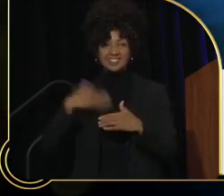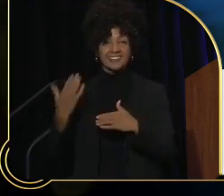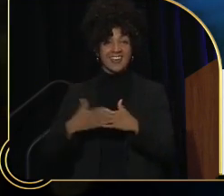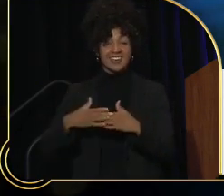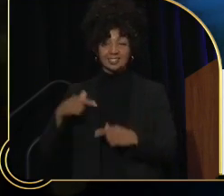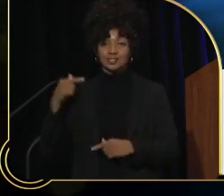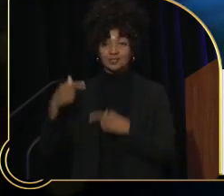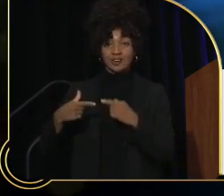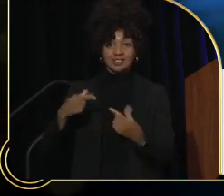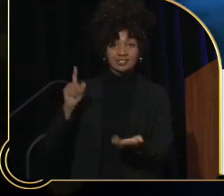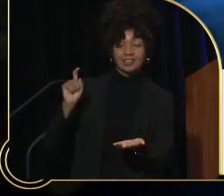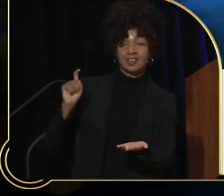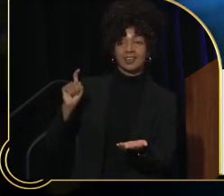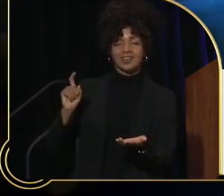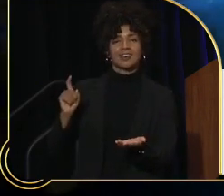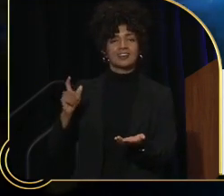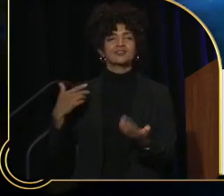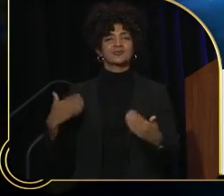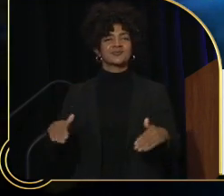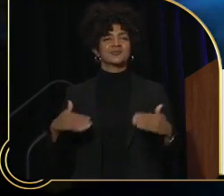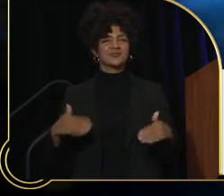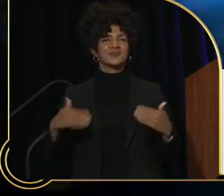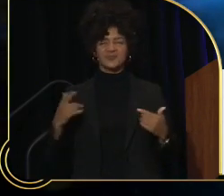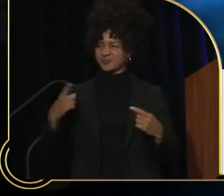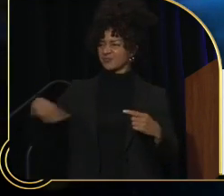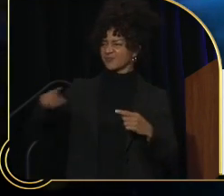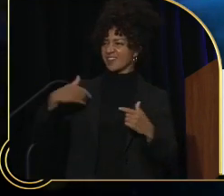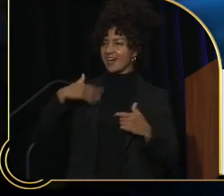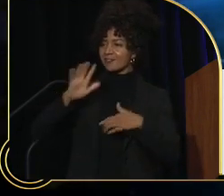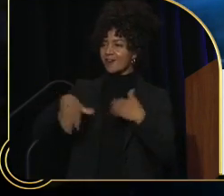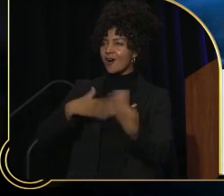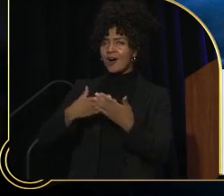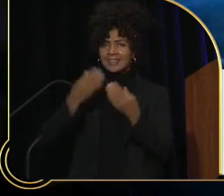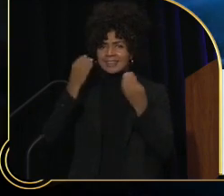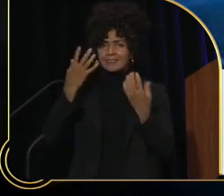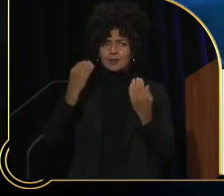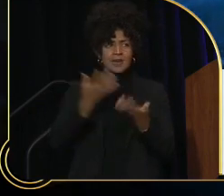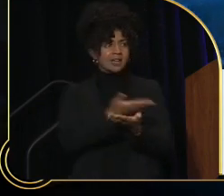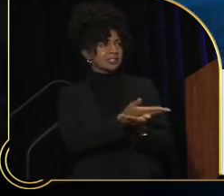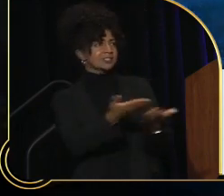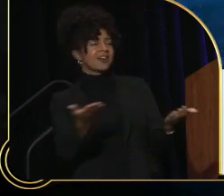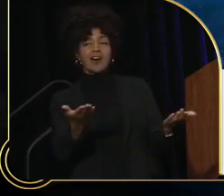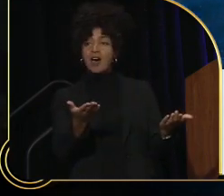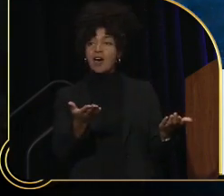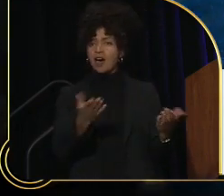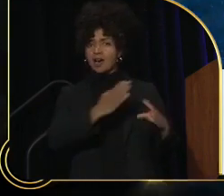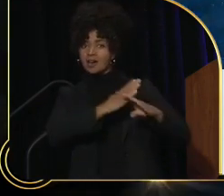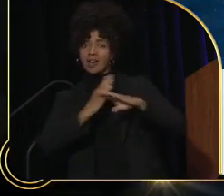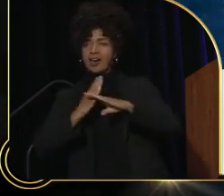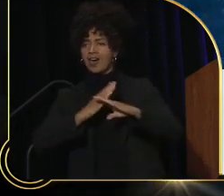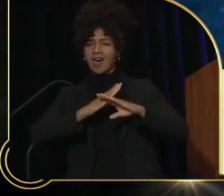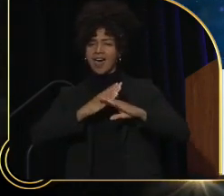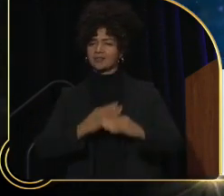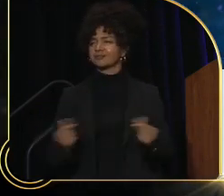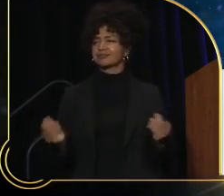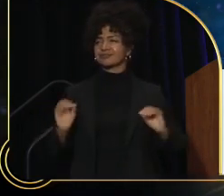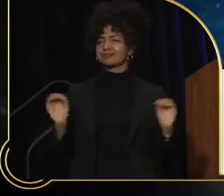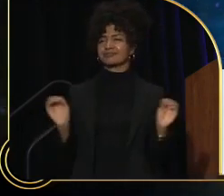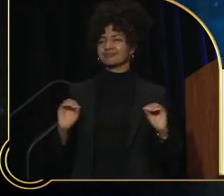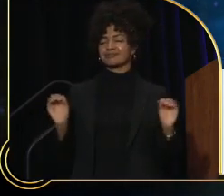next generation? You got all the information, so there's nothing in your way.